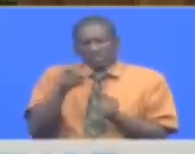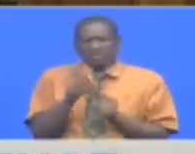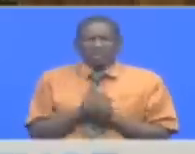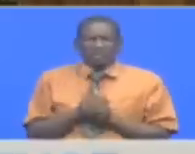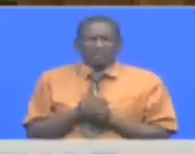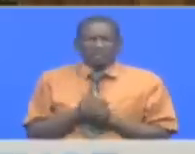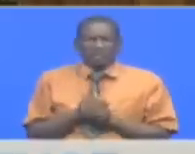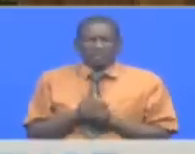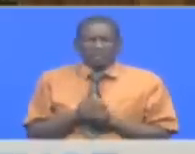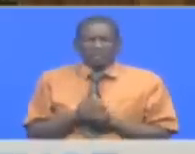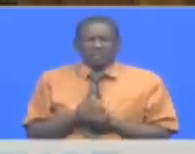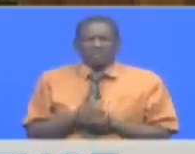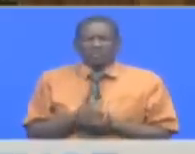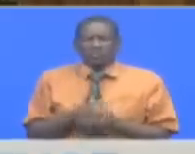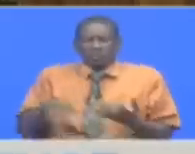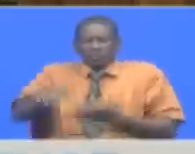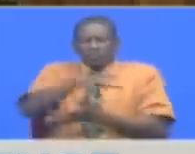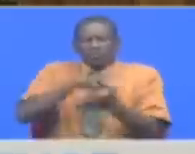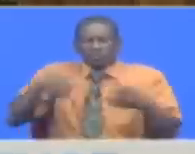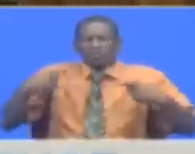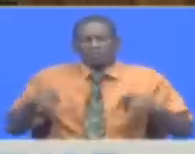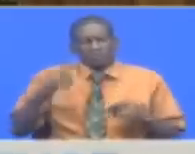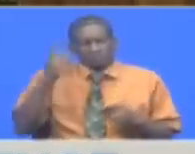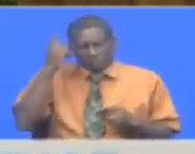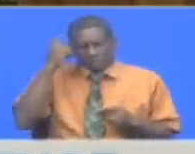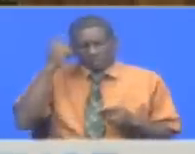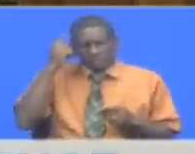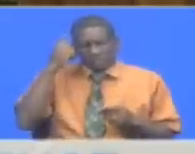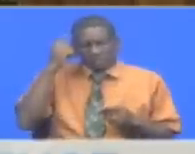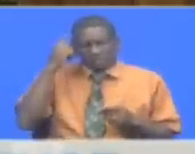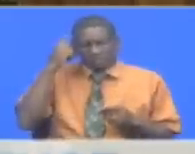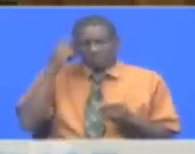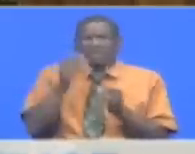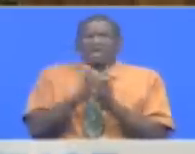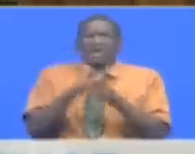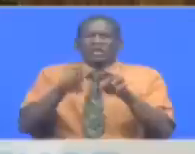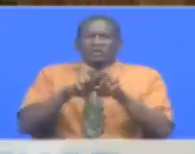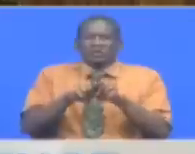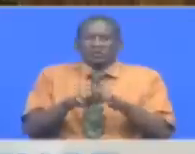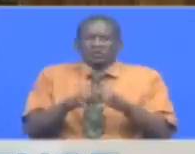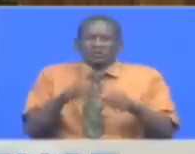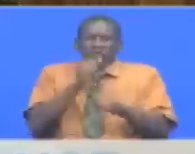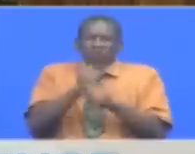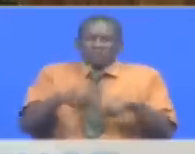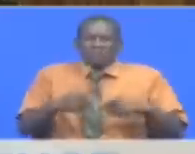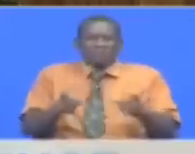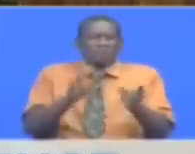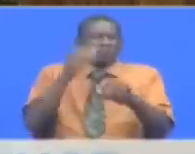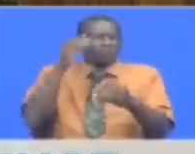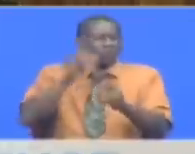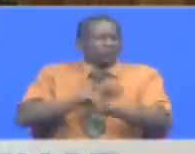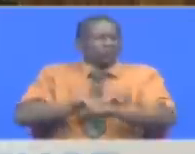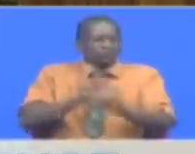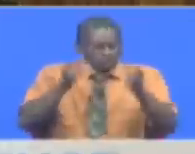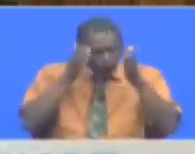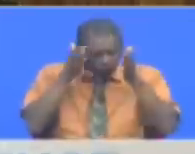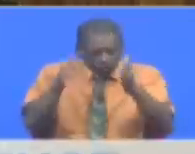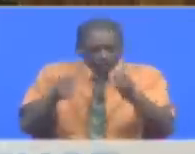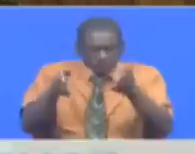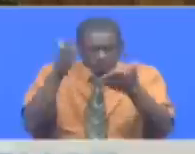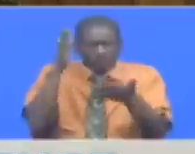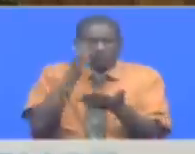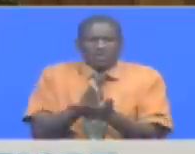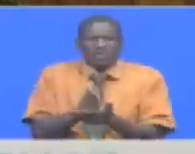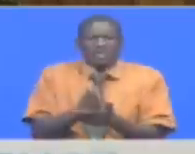to poison the people's minds and to deviate them from looking at the real facts. Because at the end of the day, who are